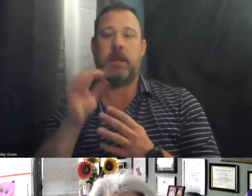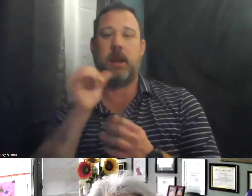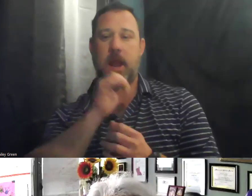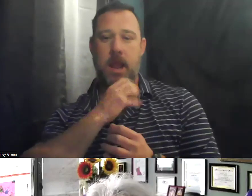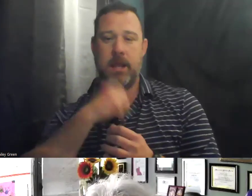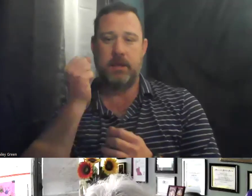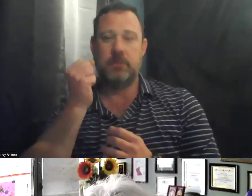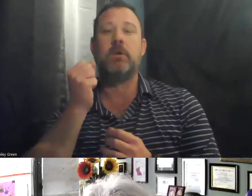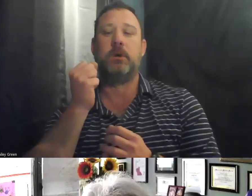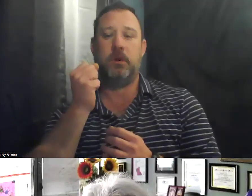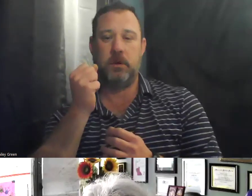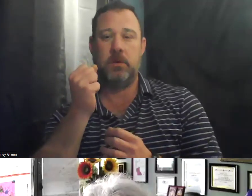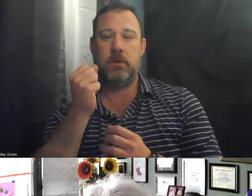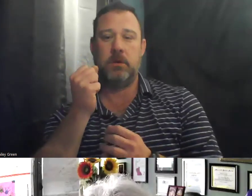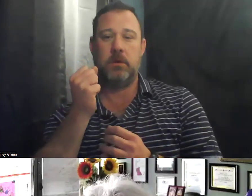Thank you, Sherry.